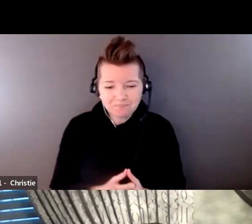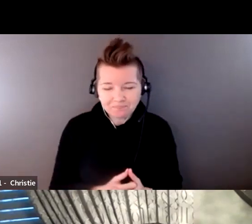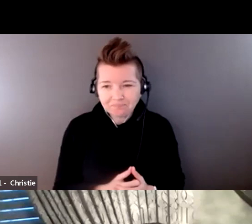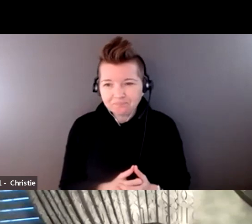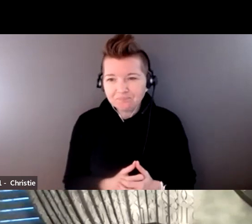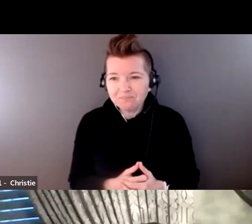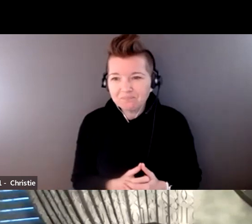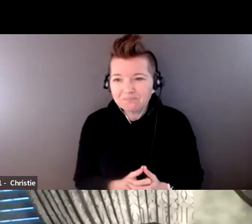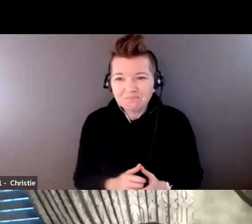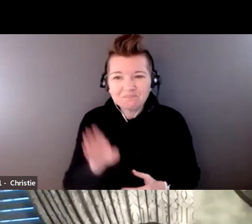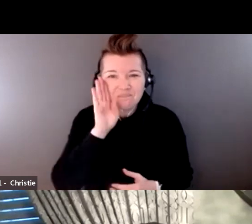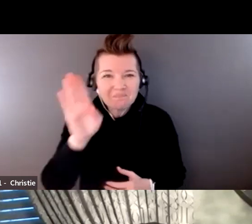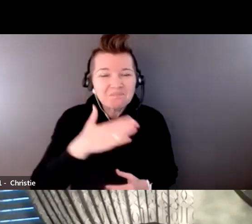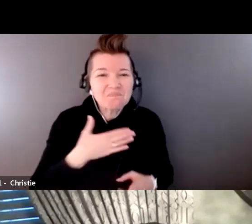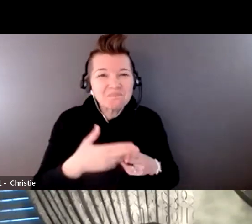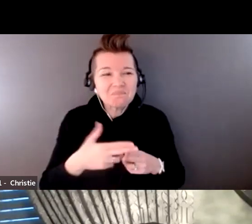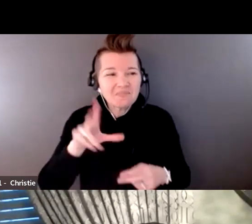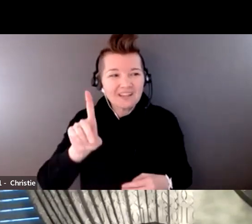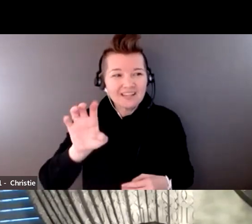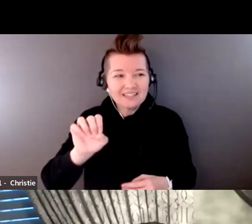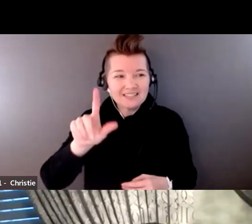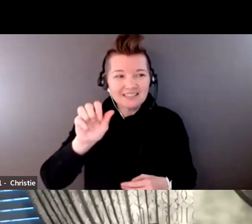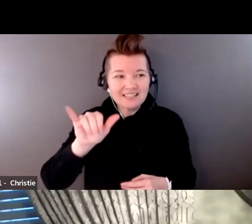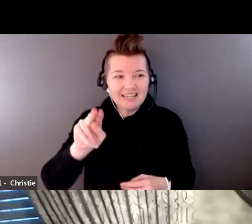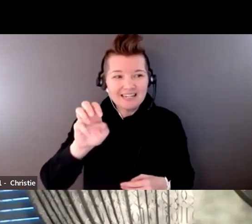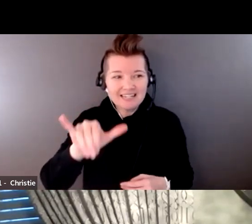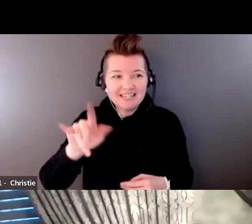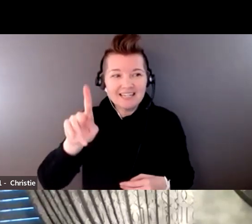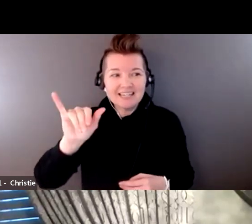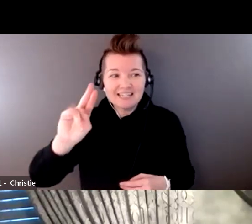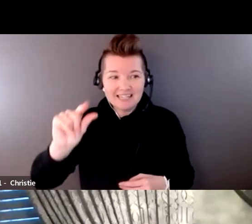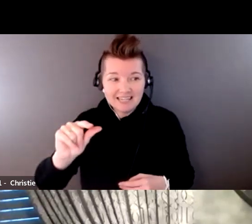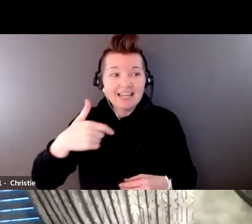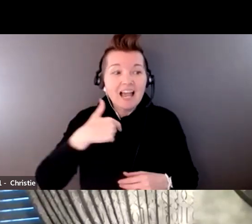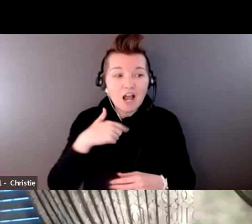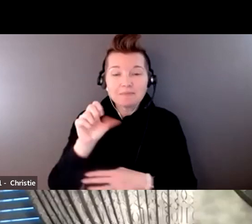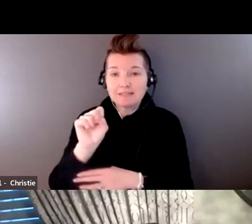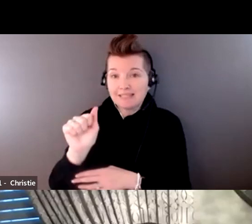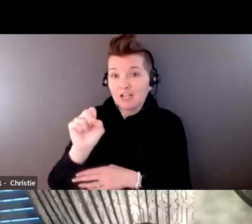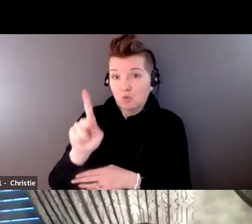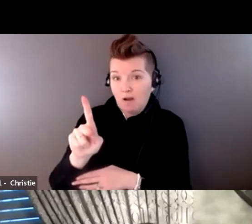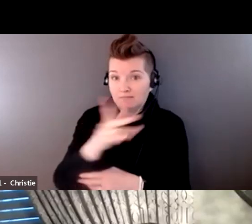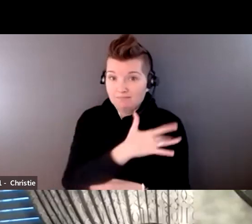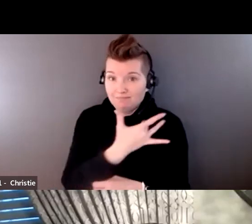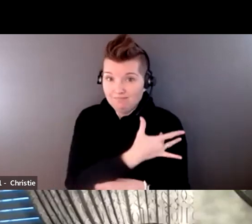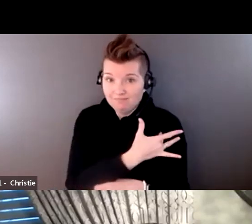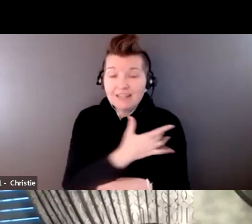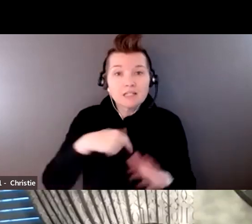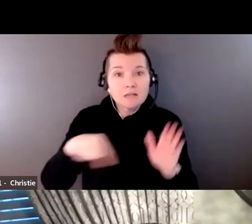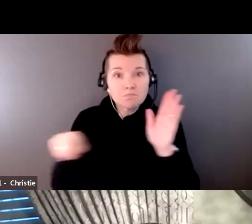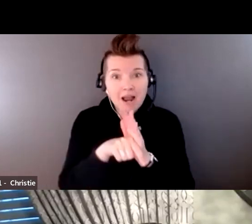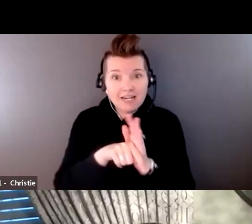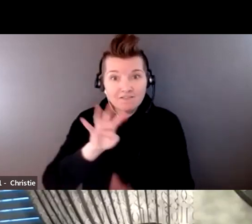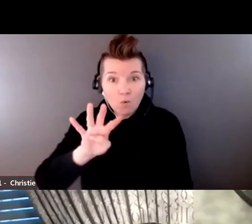today. Hi, everyone. My name is Delaney King, and I'm based in Saskatchewan, where it is -45